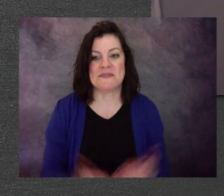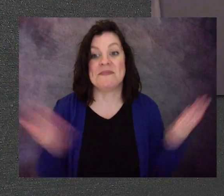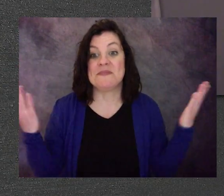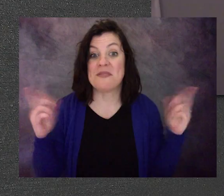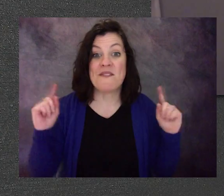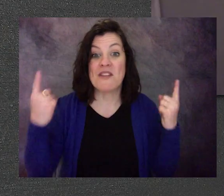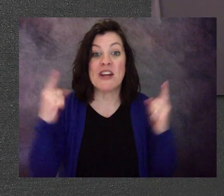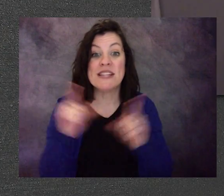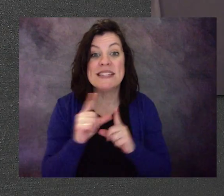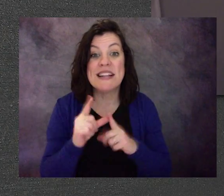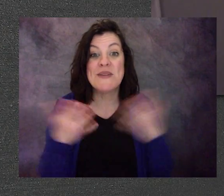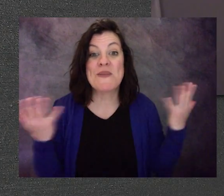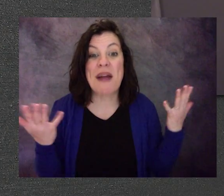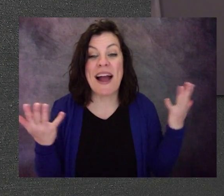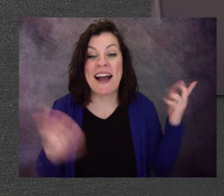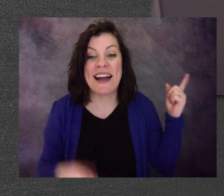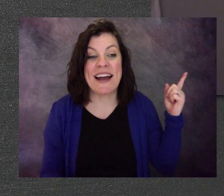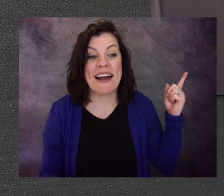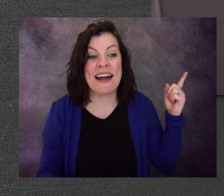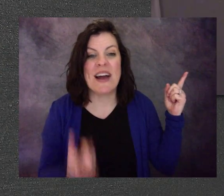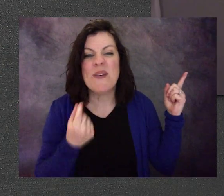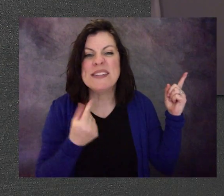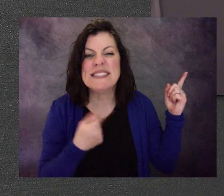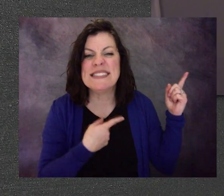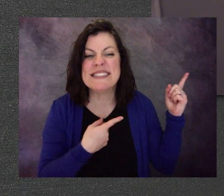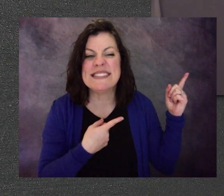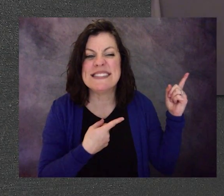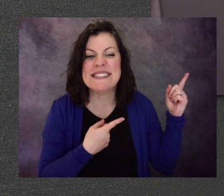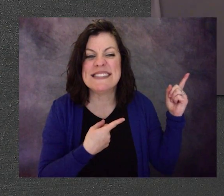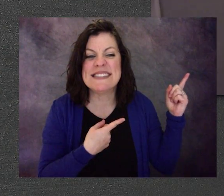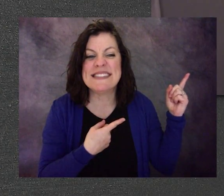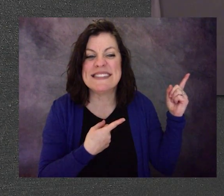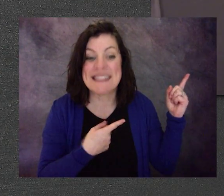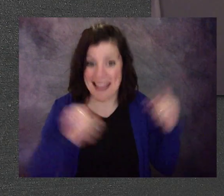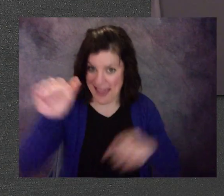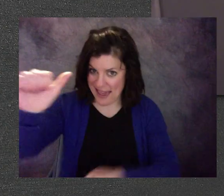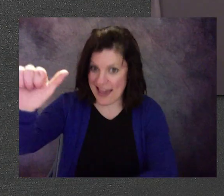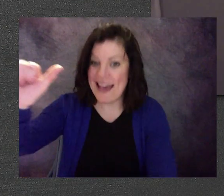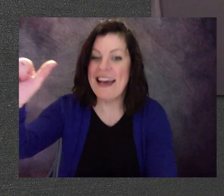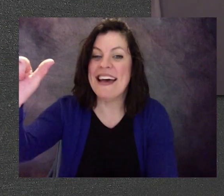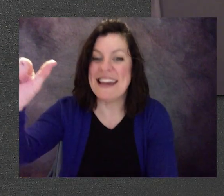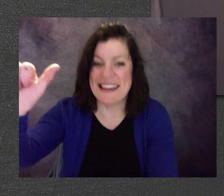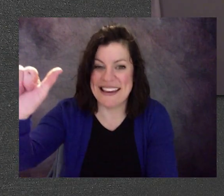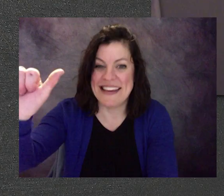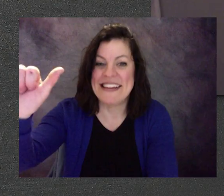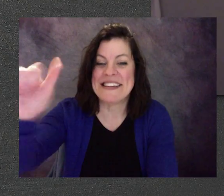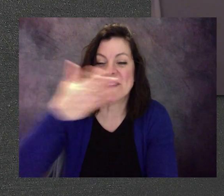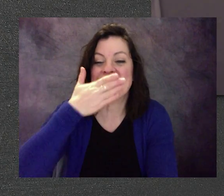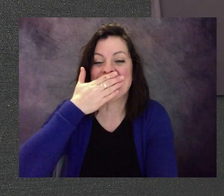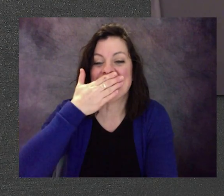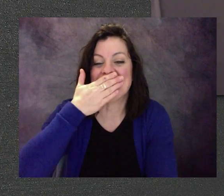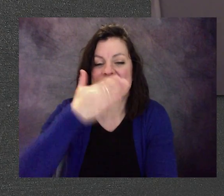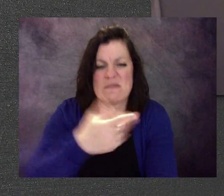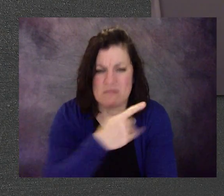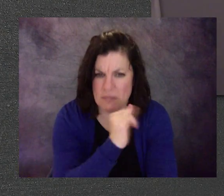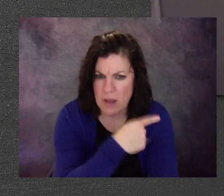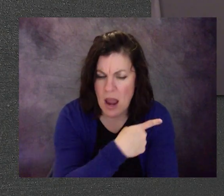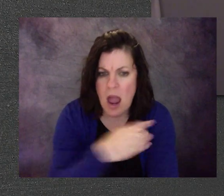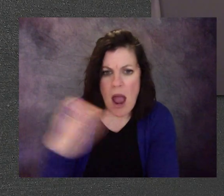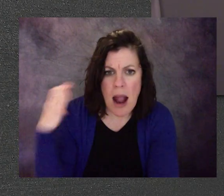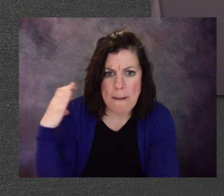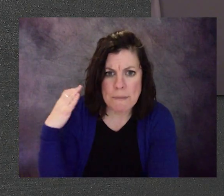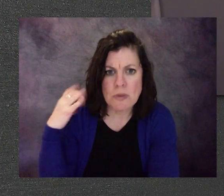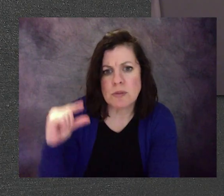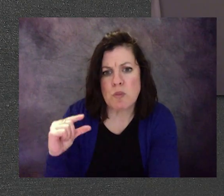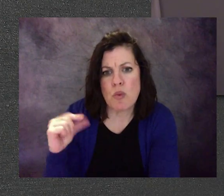first letter. It is what letter? A. Good. Is this a lowercase a or a capital